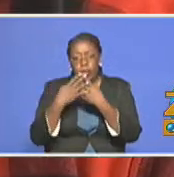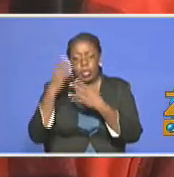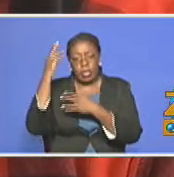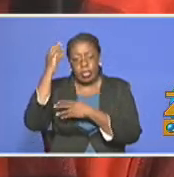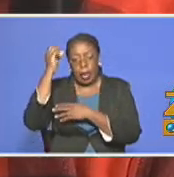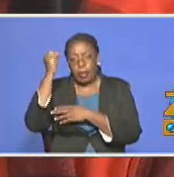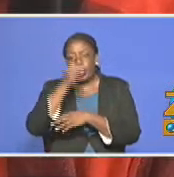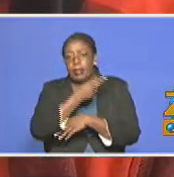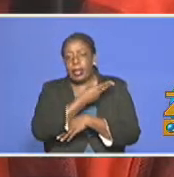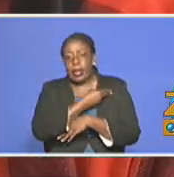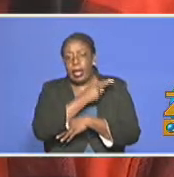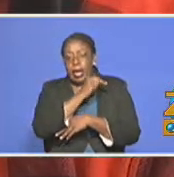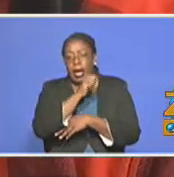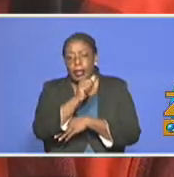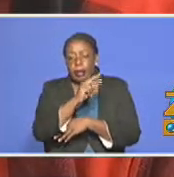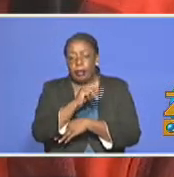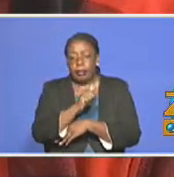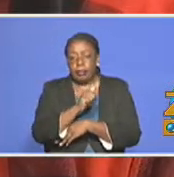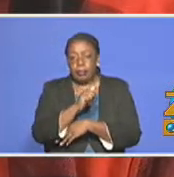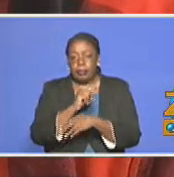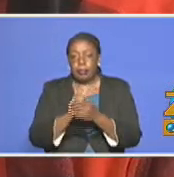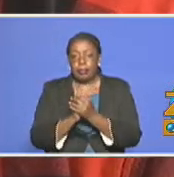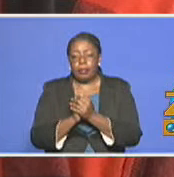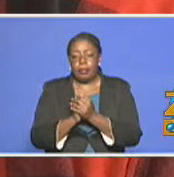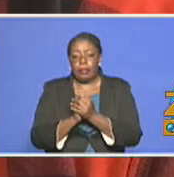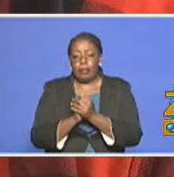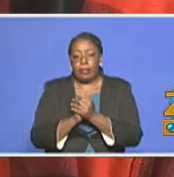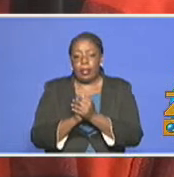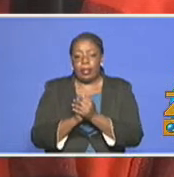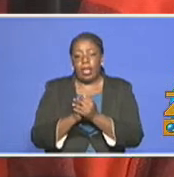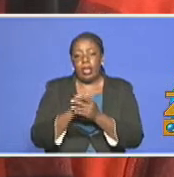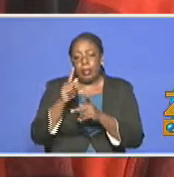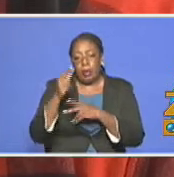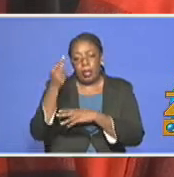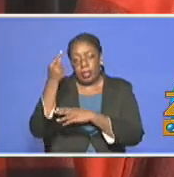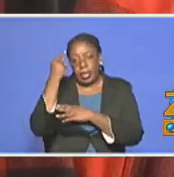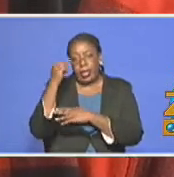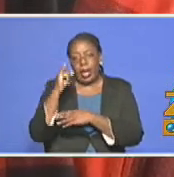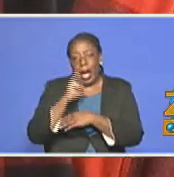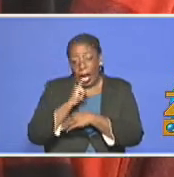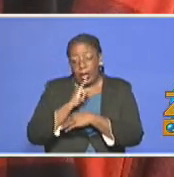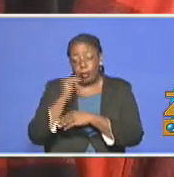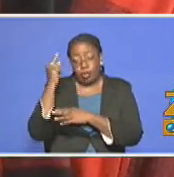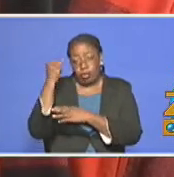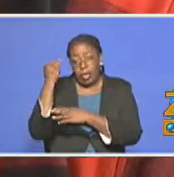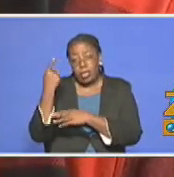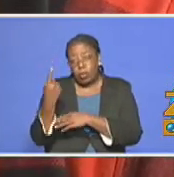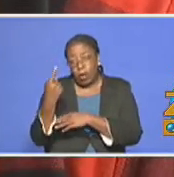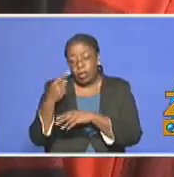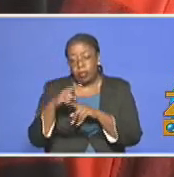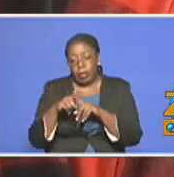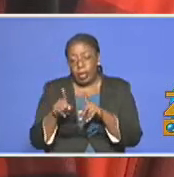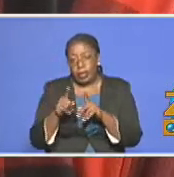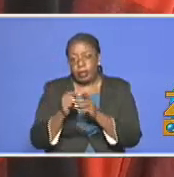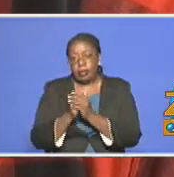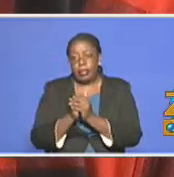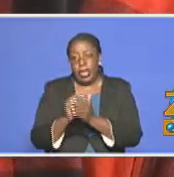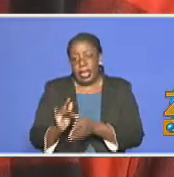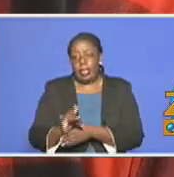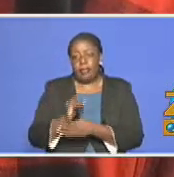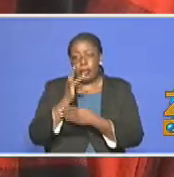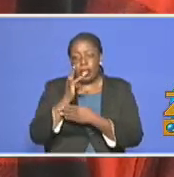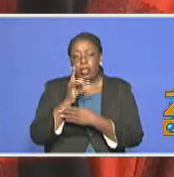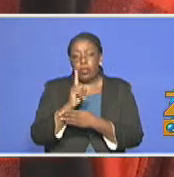my nieces and my nephews are convinced that I'm their crazy uncle anyway, so it kind of fits. And it feels like